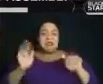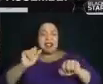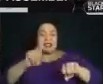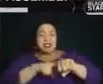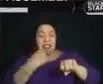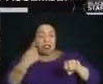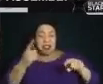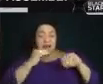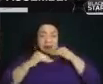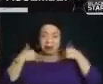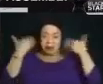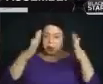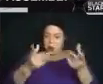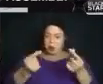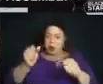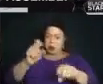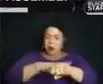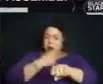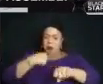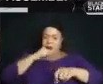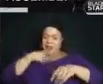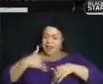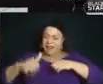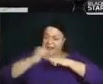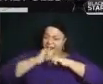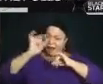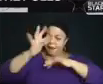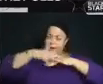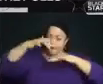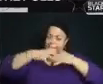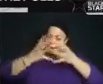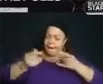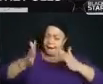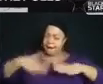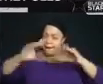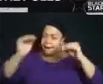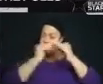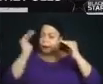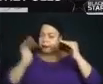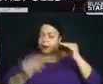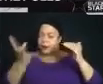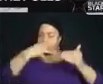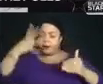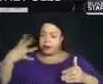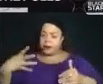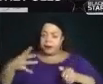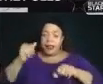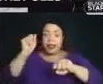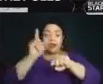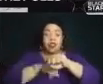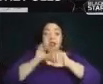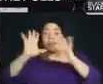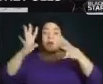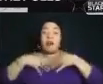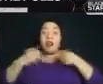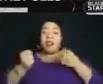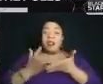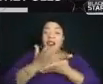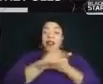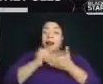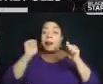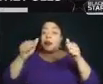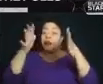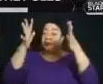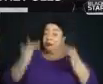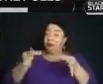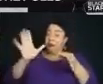immigration, as long as your health and your income can be determined by who you love, as long as people go to bed